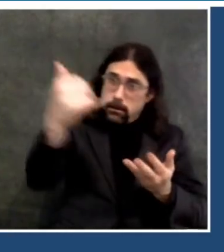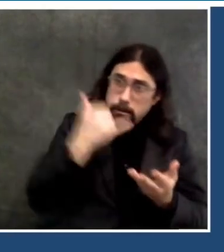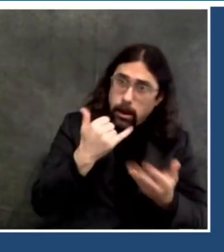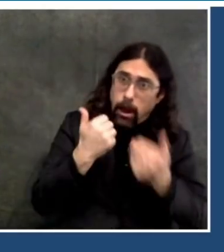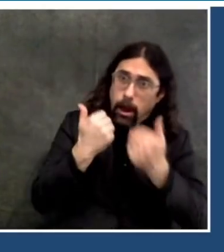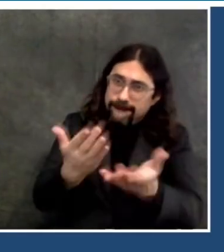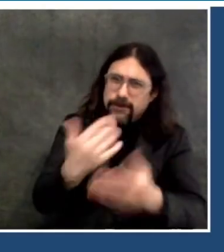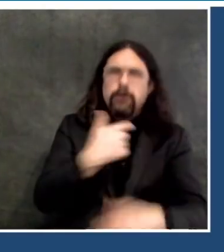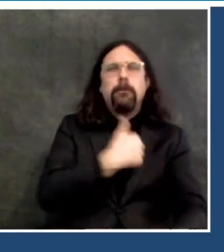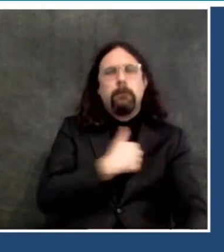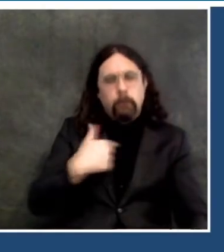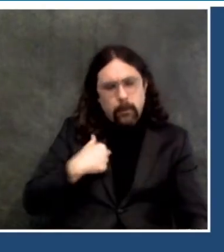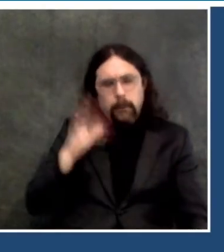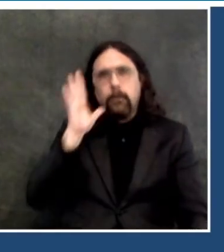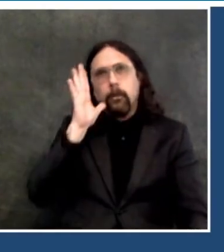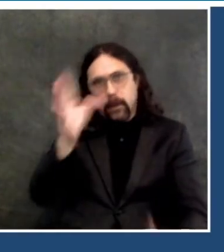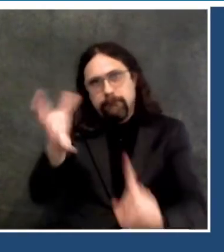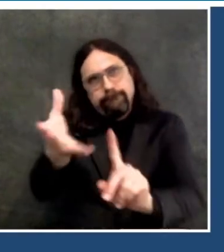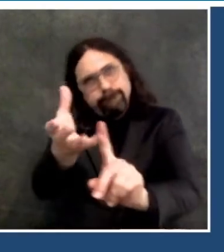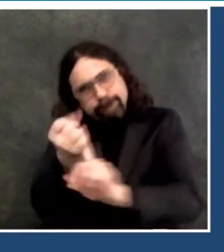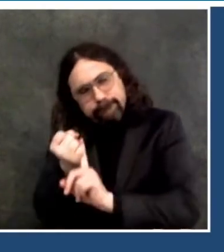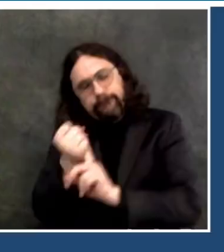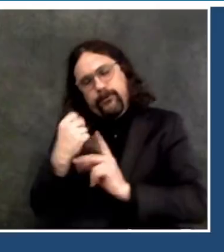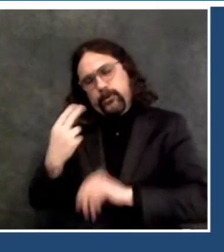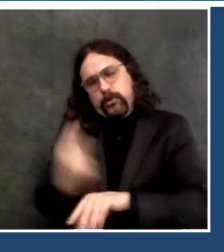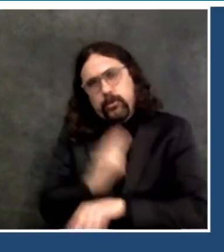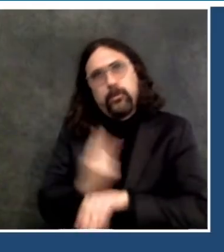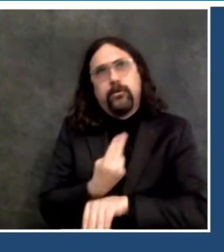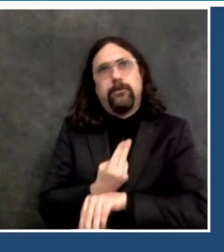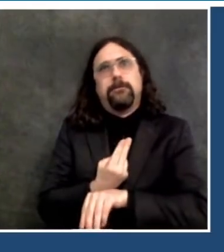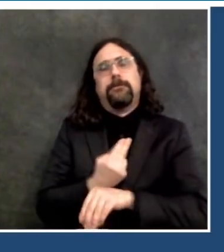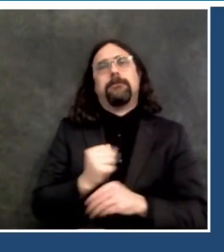Okay, now I want to talk about some new guidance.